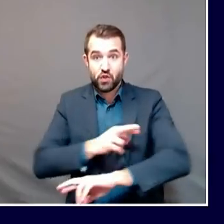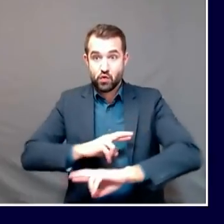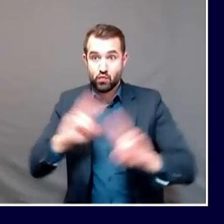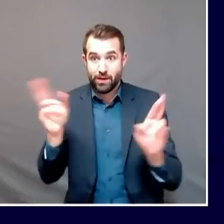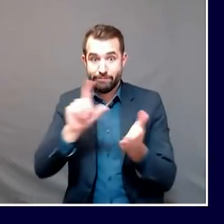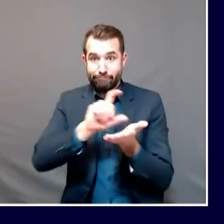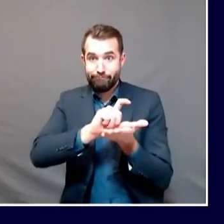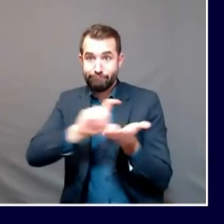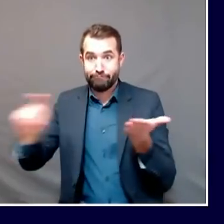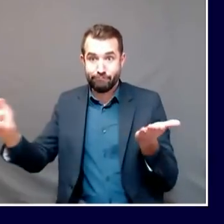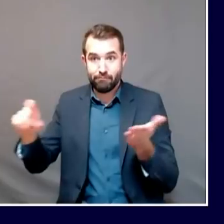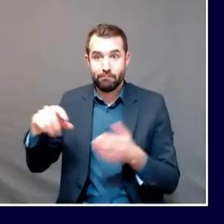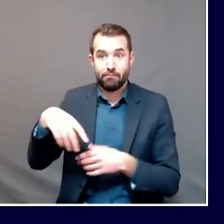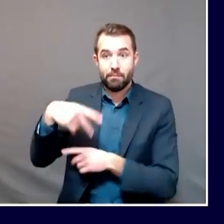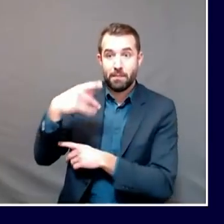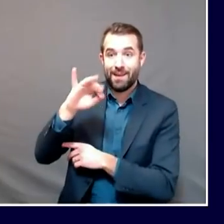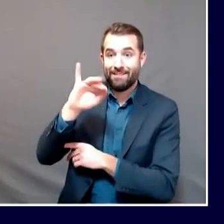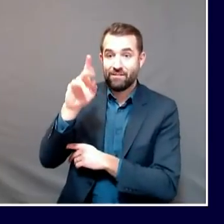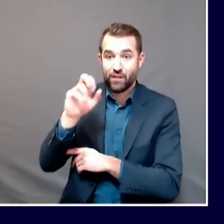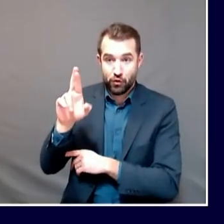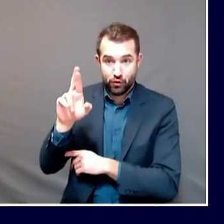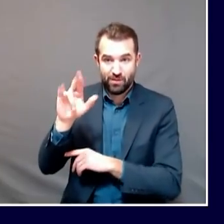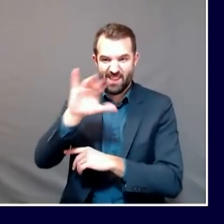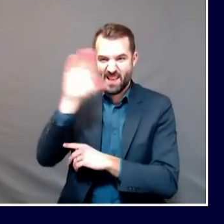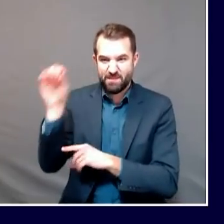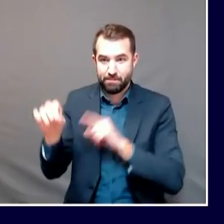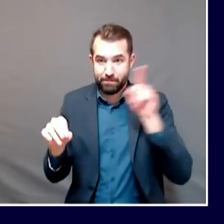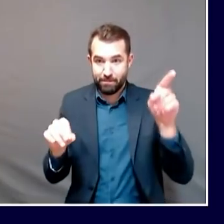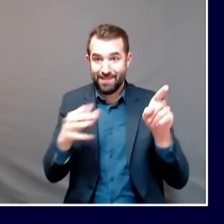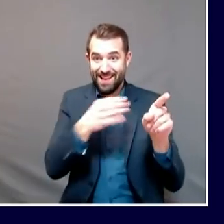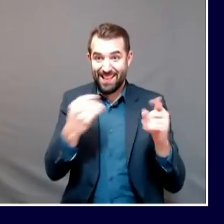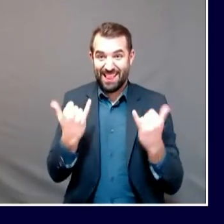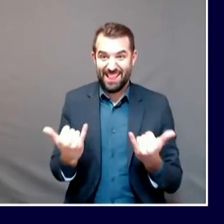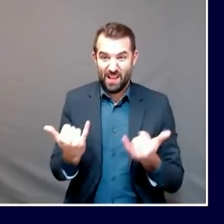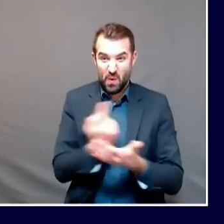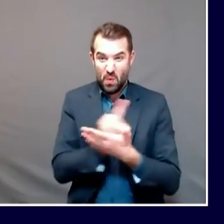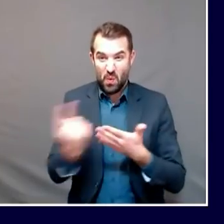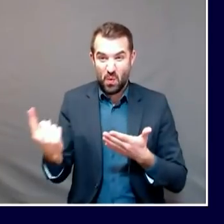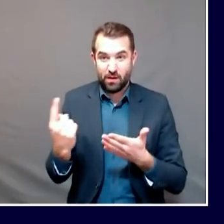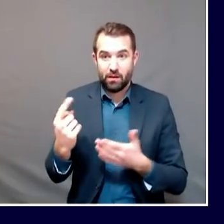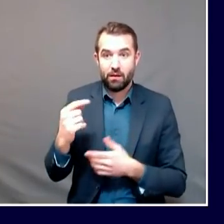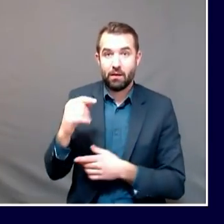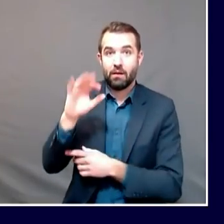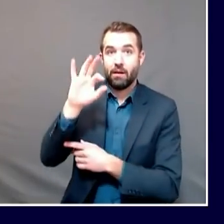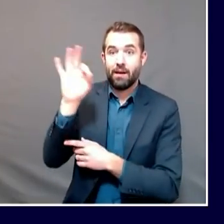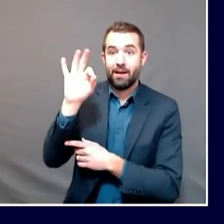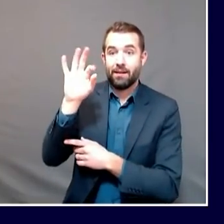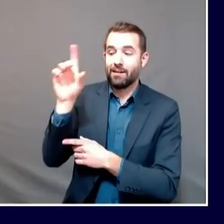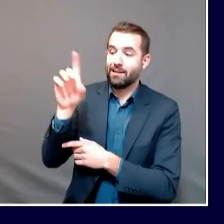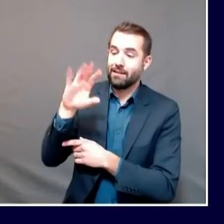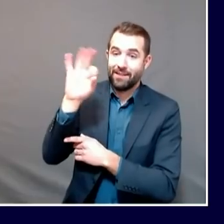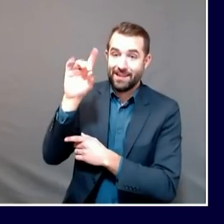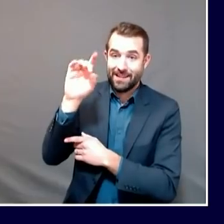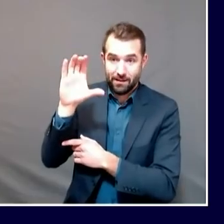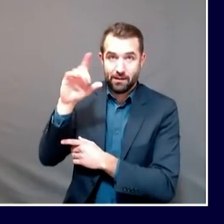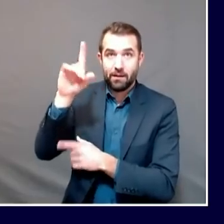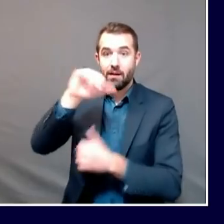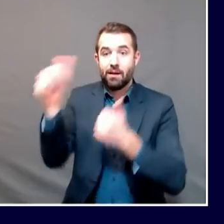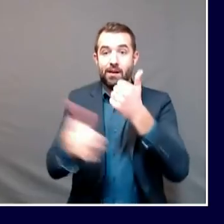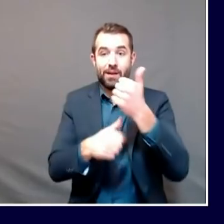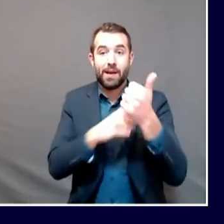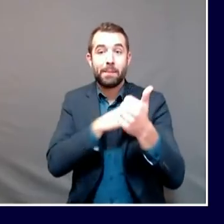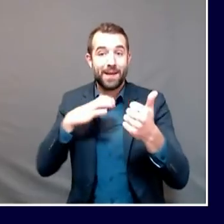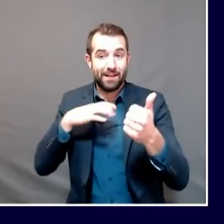well as this week, another FDA advisory committee listening to and evaluating the evidence on a